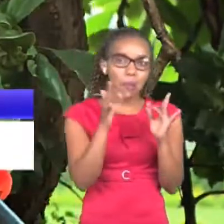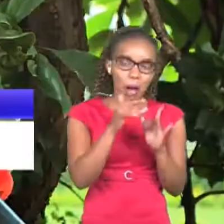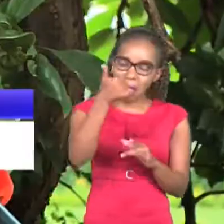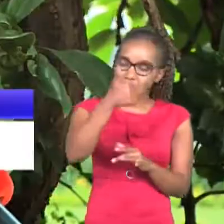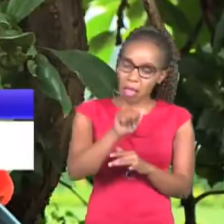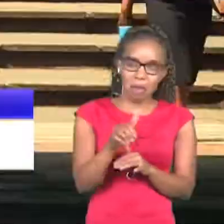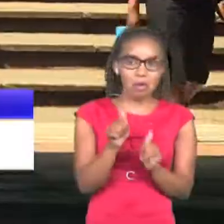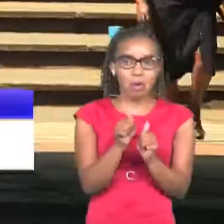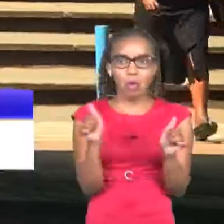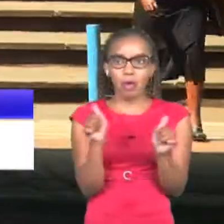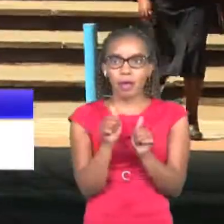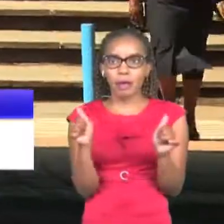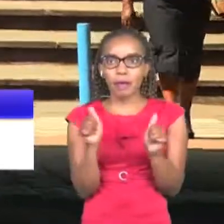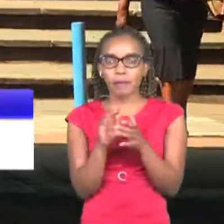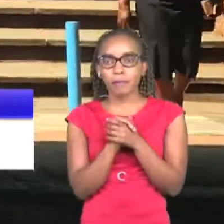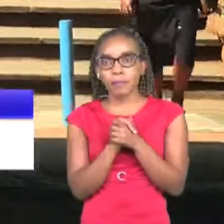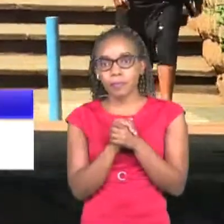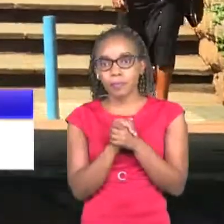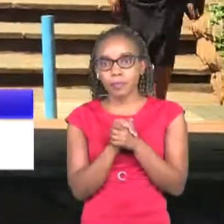for us.